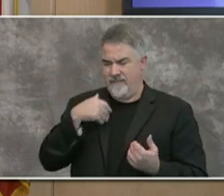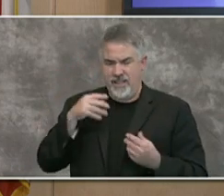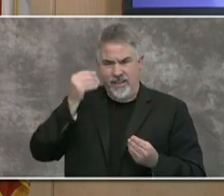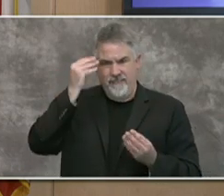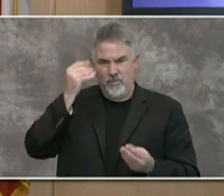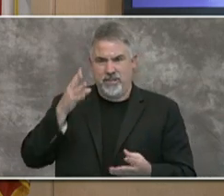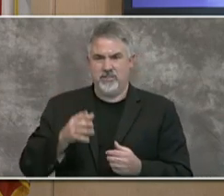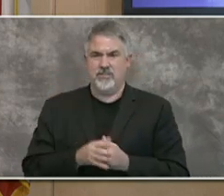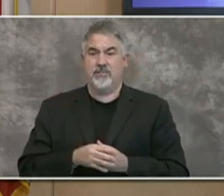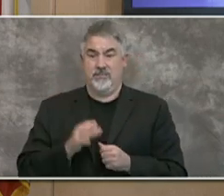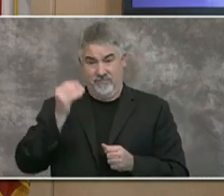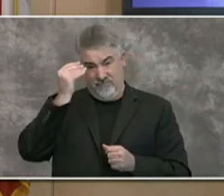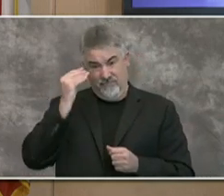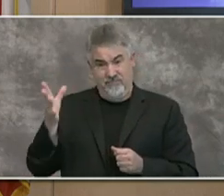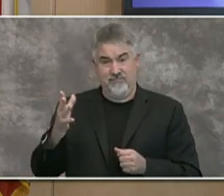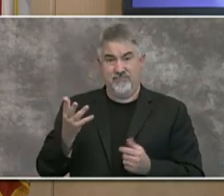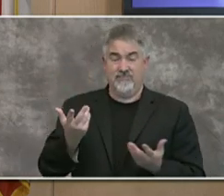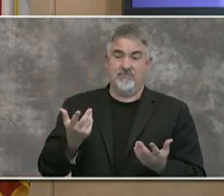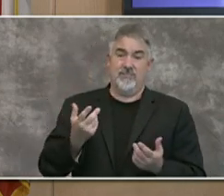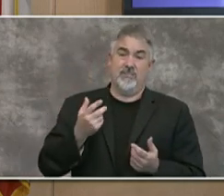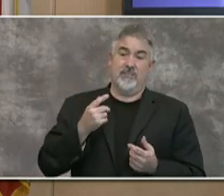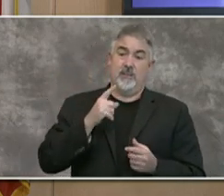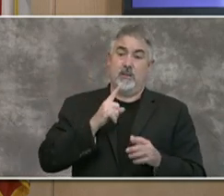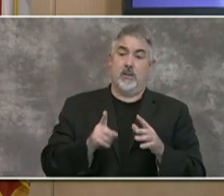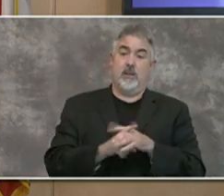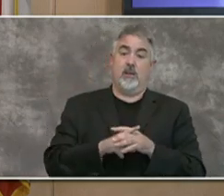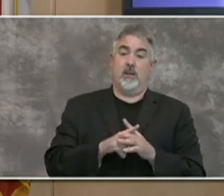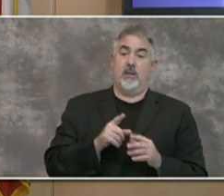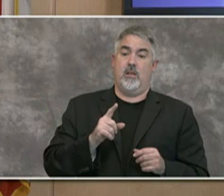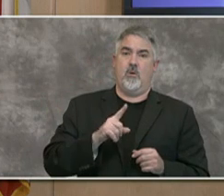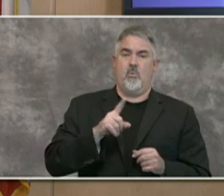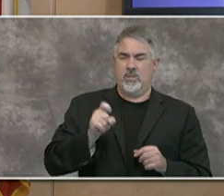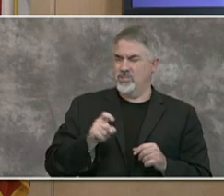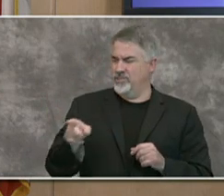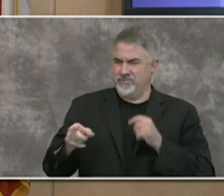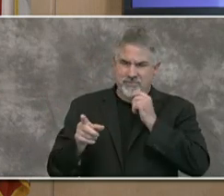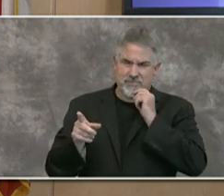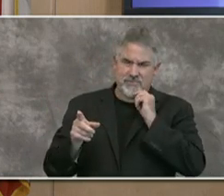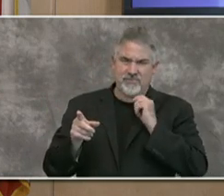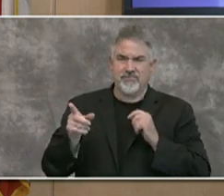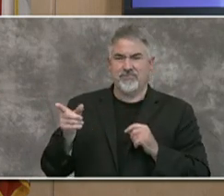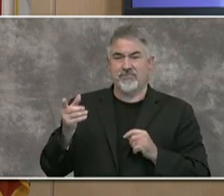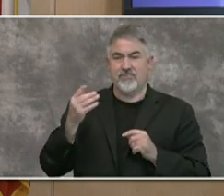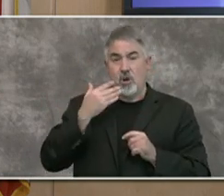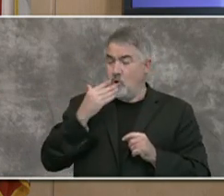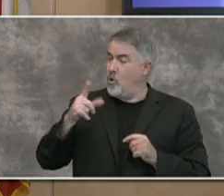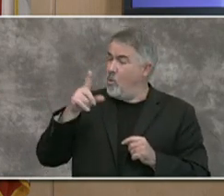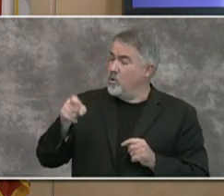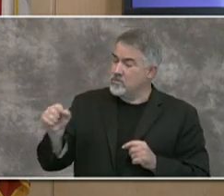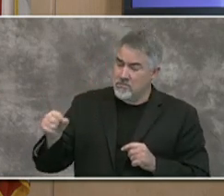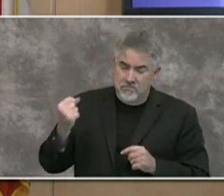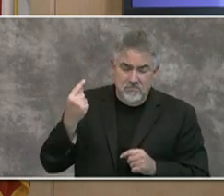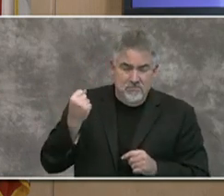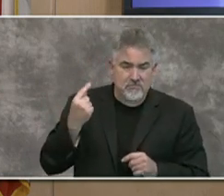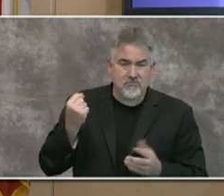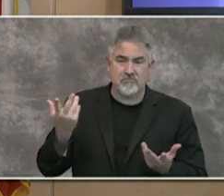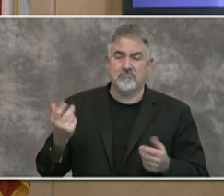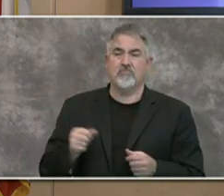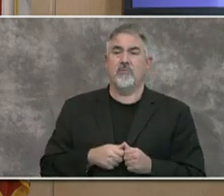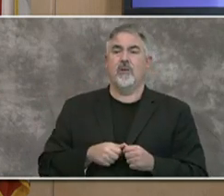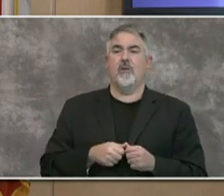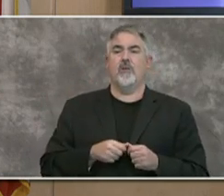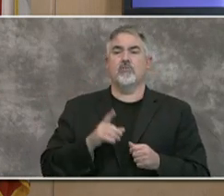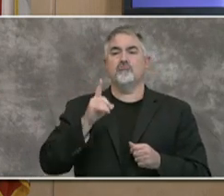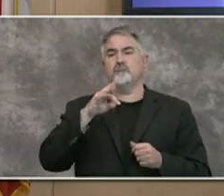specifically looked at that question at a national level, but I think it's a good question. I think it's well known that drug